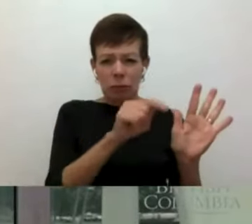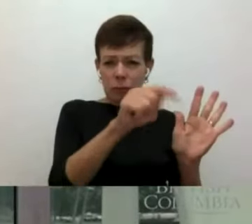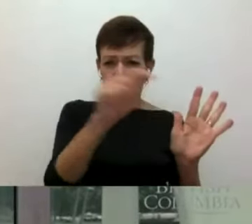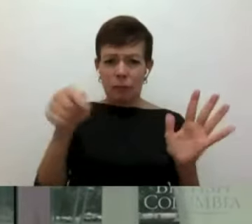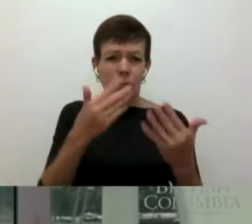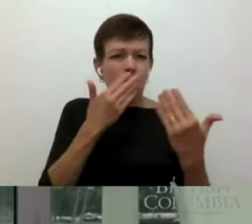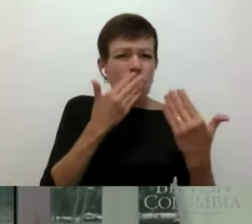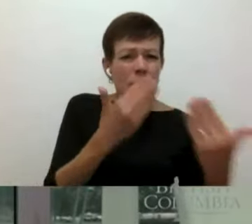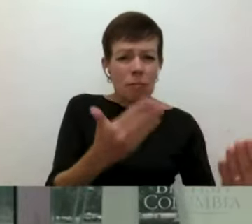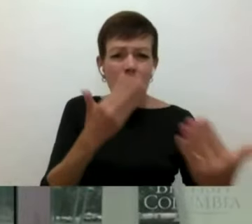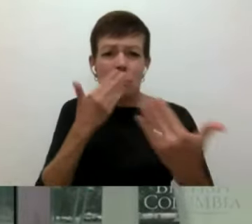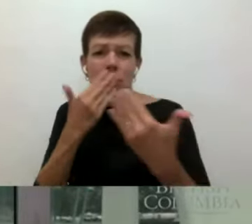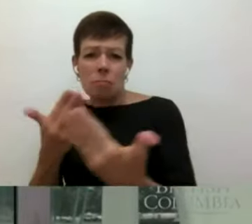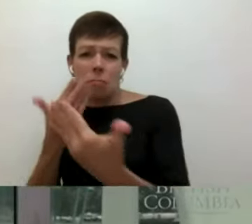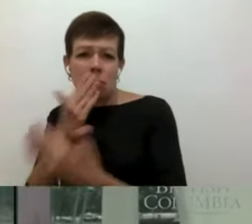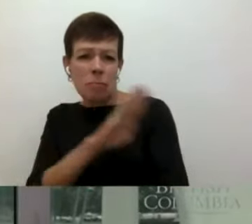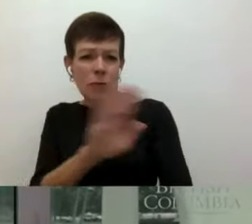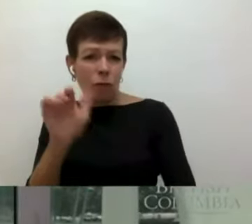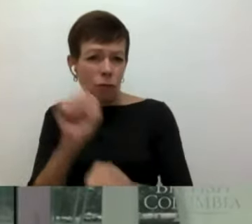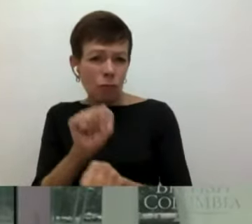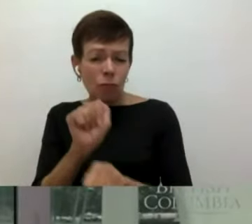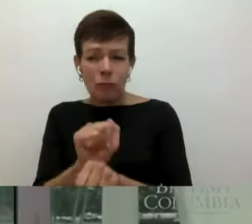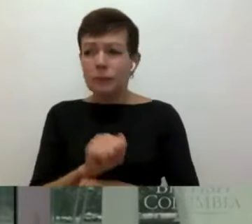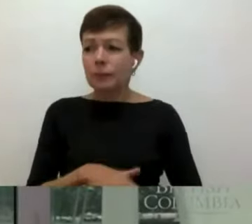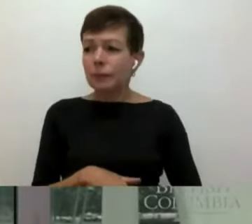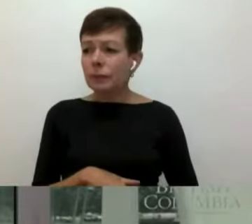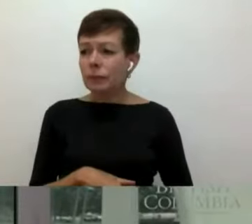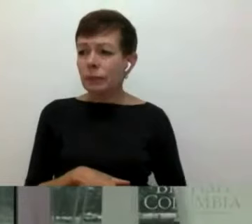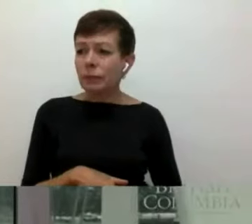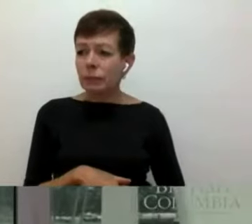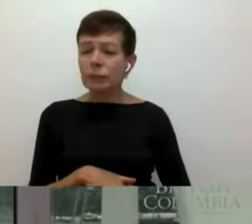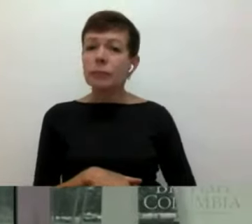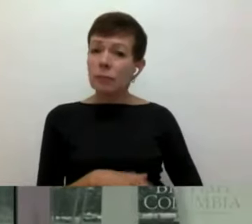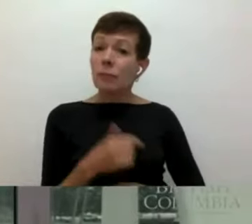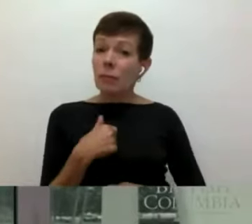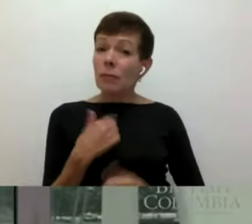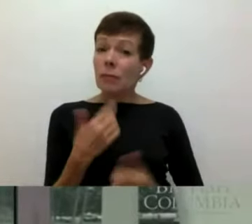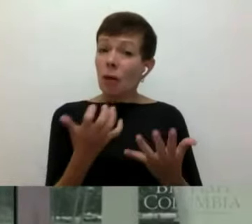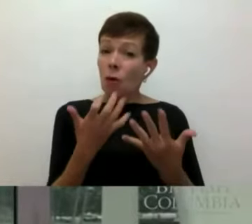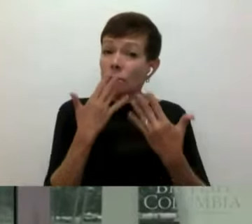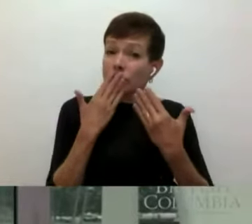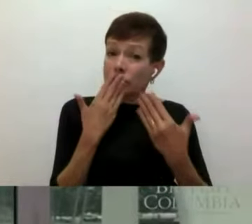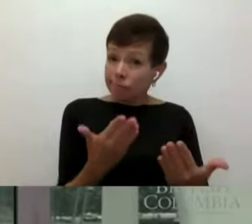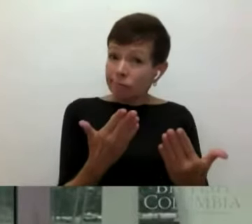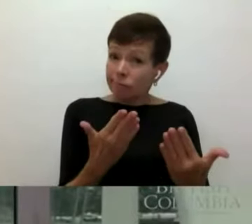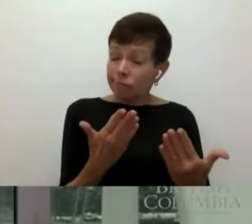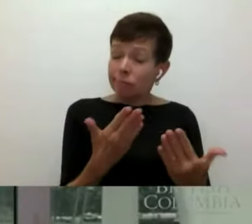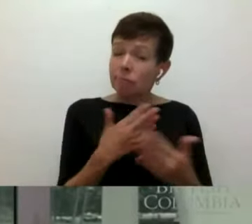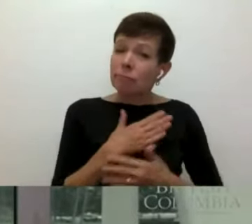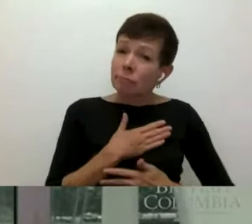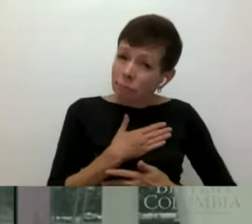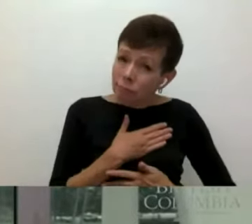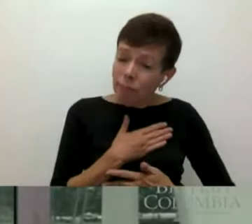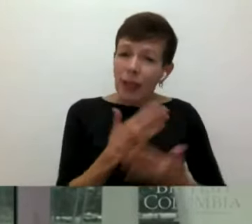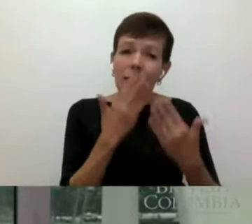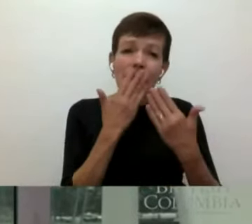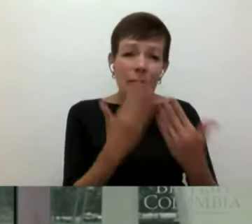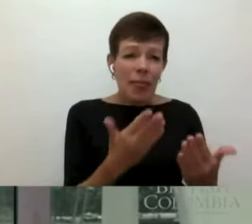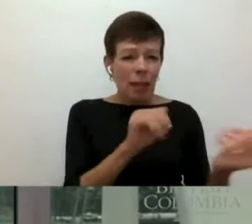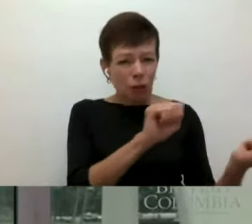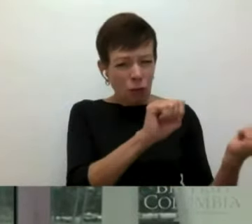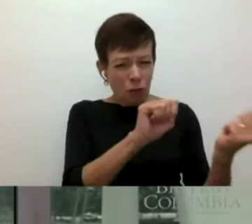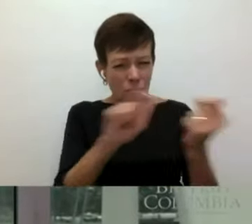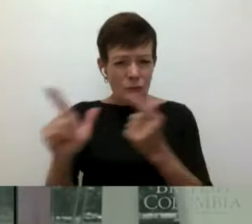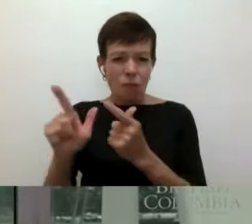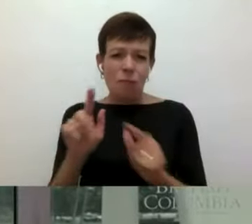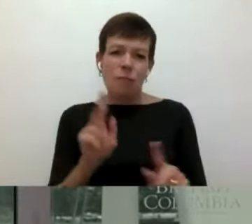and volunteers to thank them for their incredible ongoing efforts. Let me offer my thanks as well, my